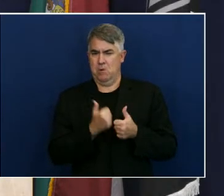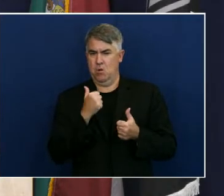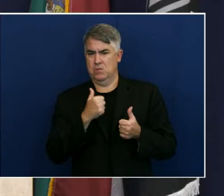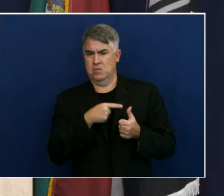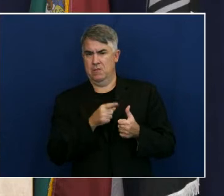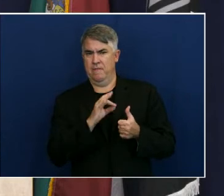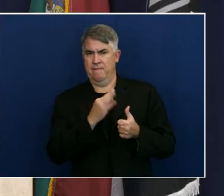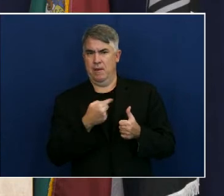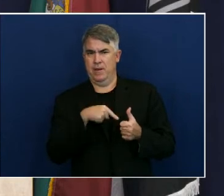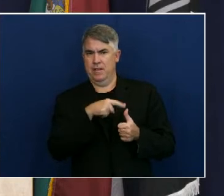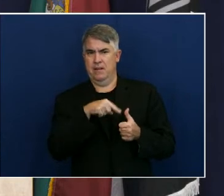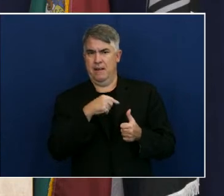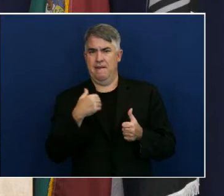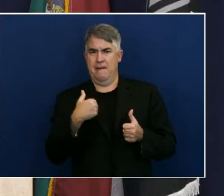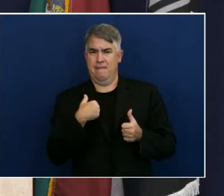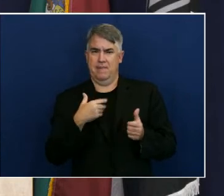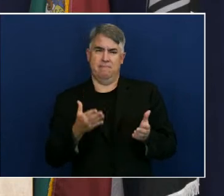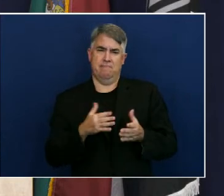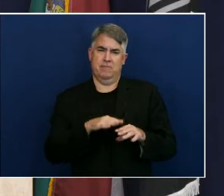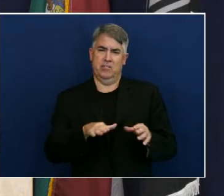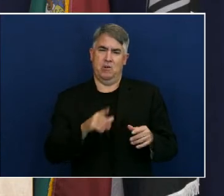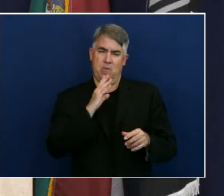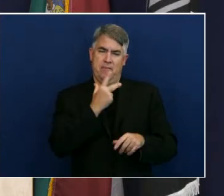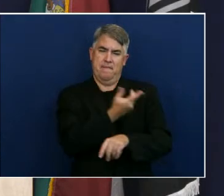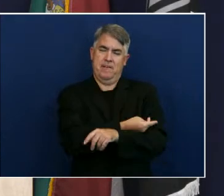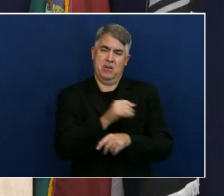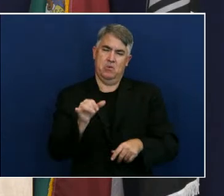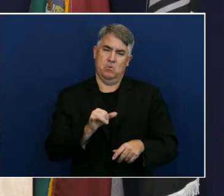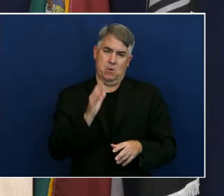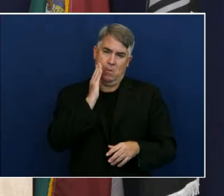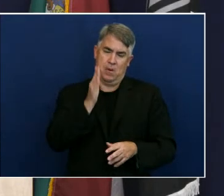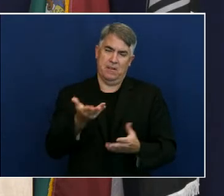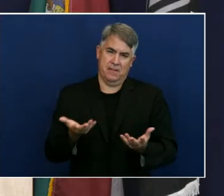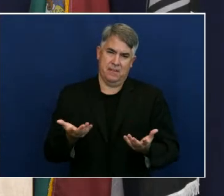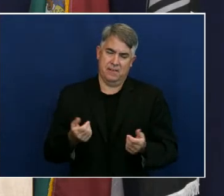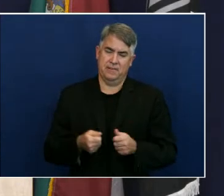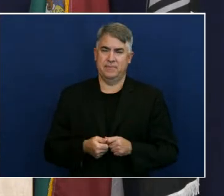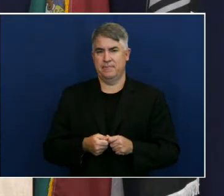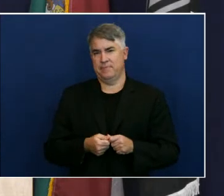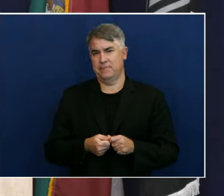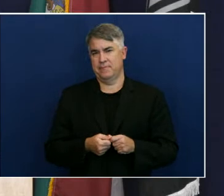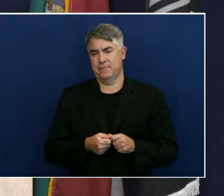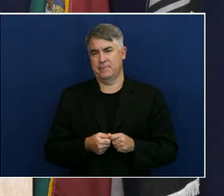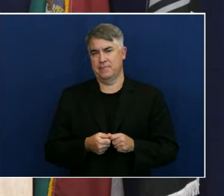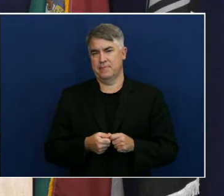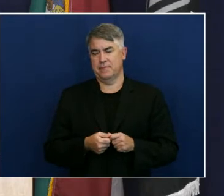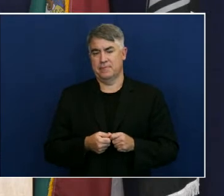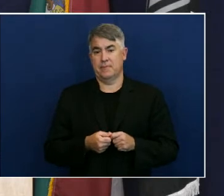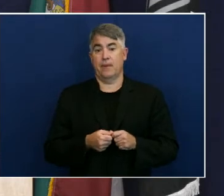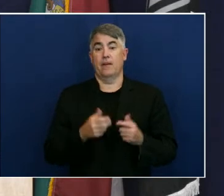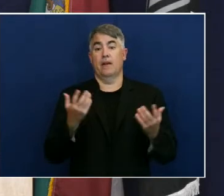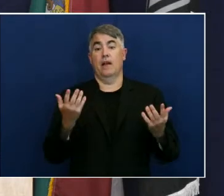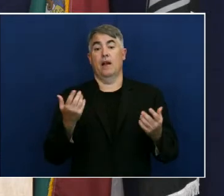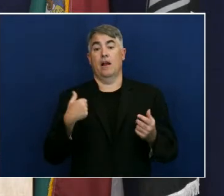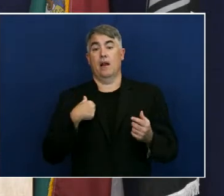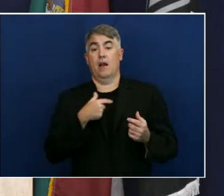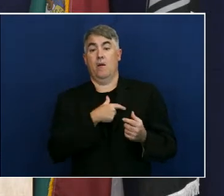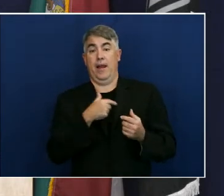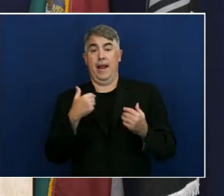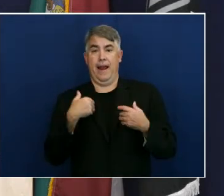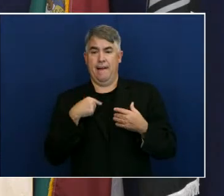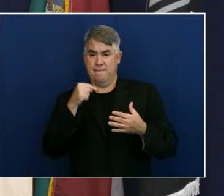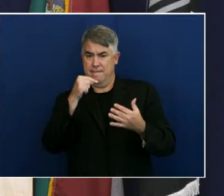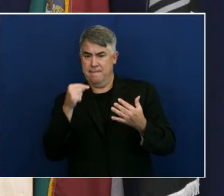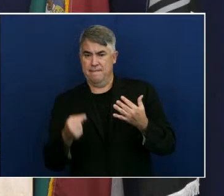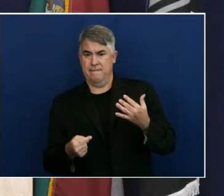15-year-olds to get vaccinated as well. Out of our 5 kids, one of them is in the 12 to 15-year range, and we're eager